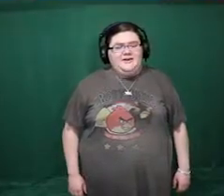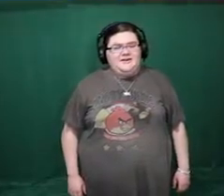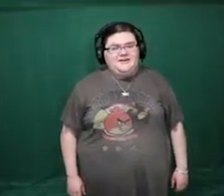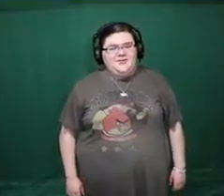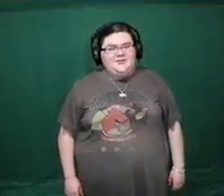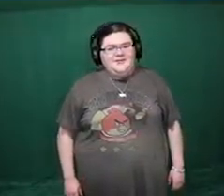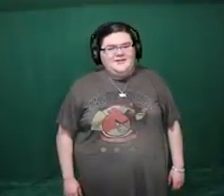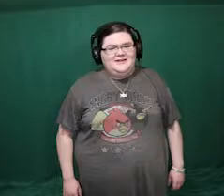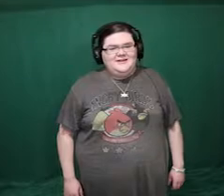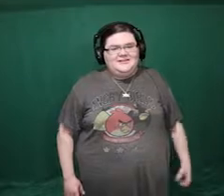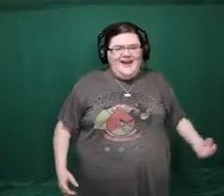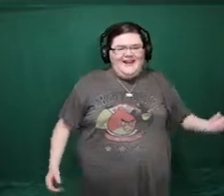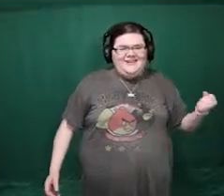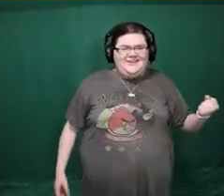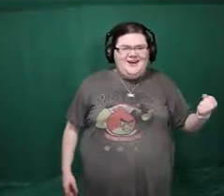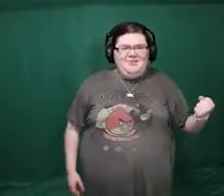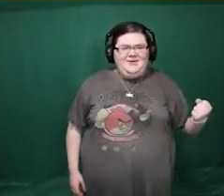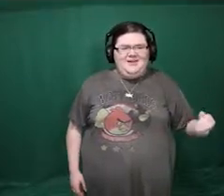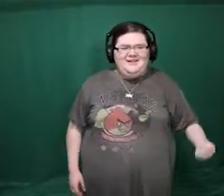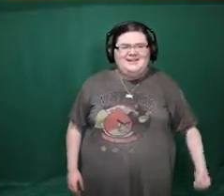double.